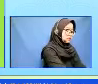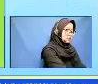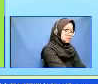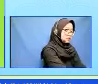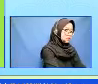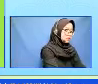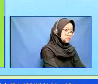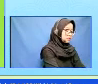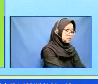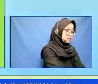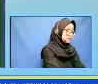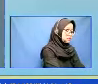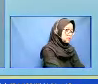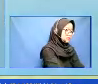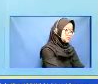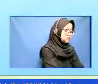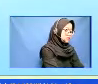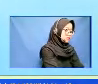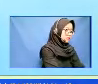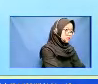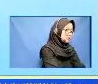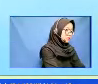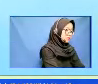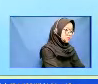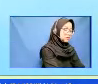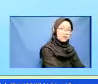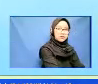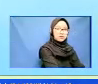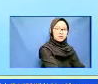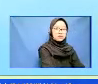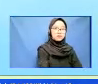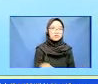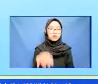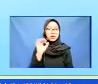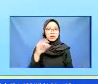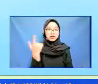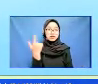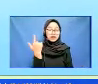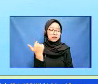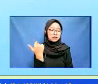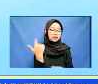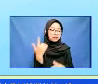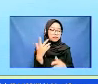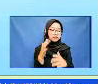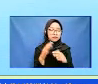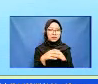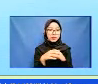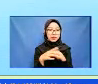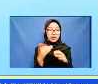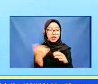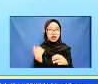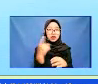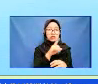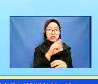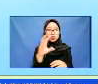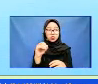Those are really sad numbers to hear, actually. So 1,800 disasters, and then well, I think we all know